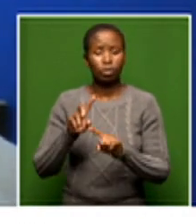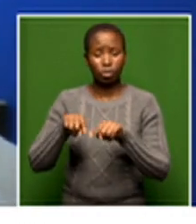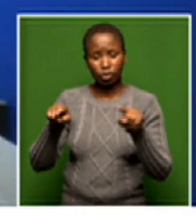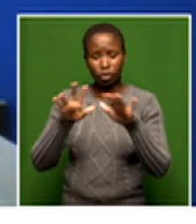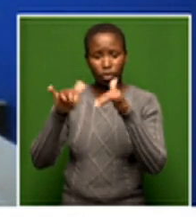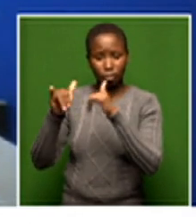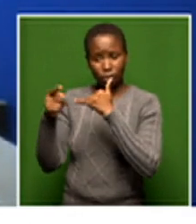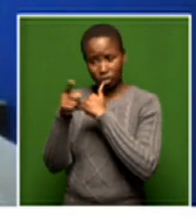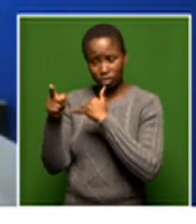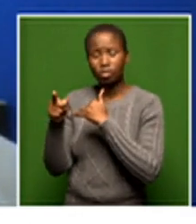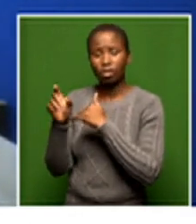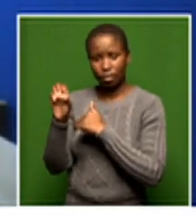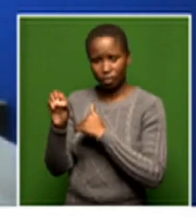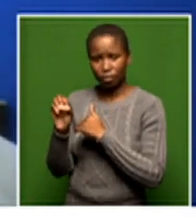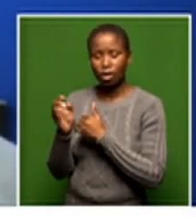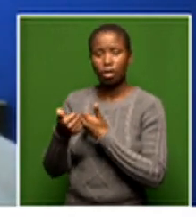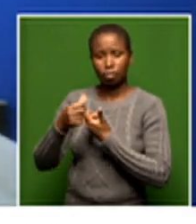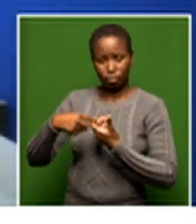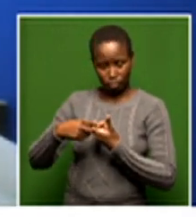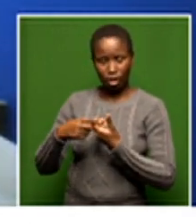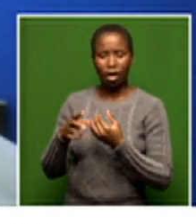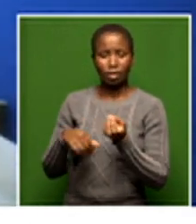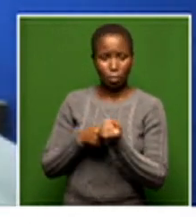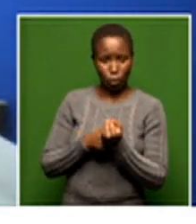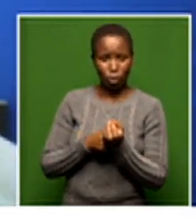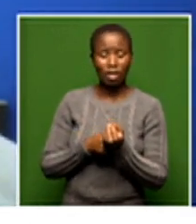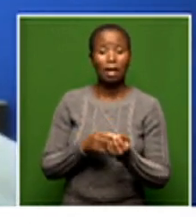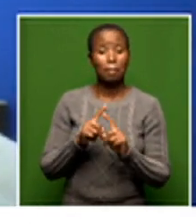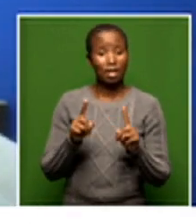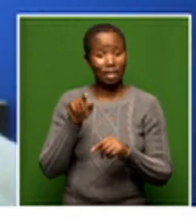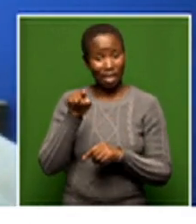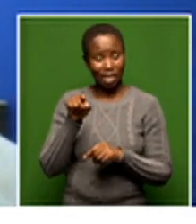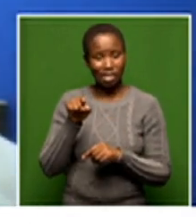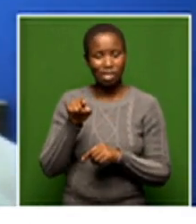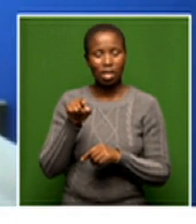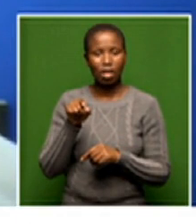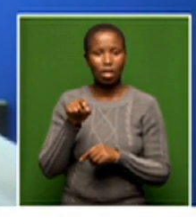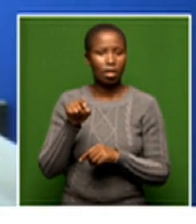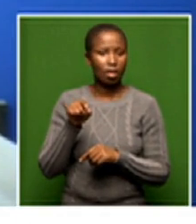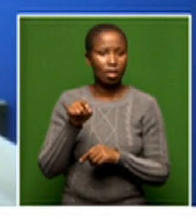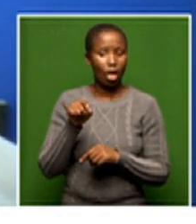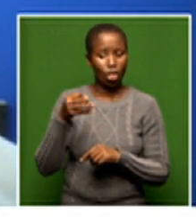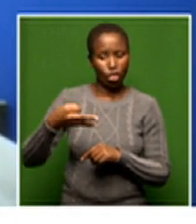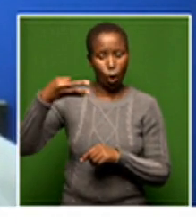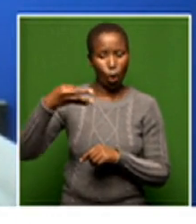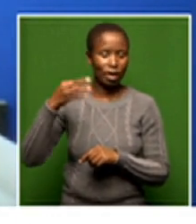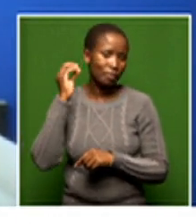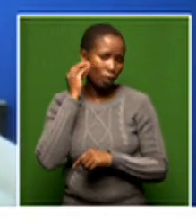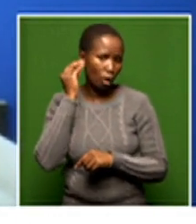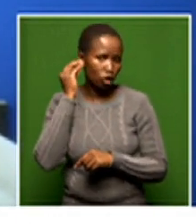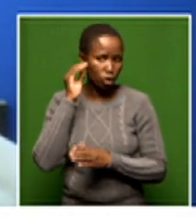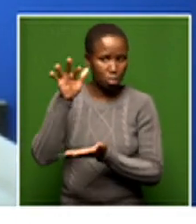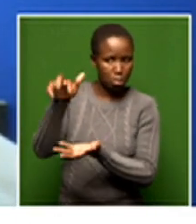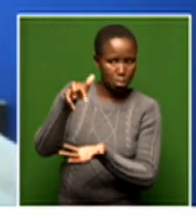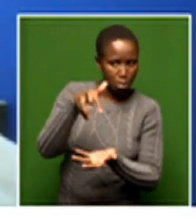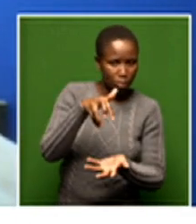and quite a few others. And essentially, this is the third wave of data that's been collected since the beginning.